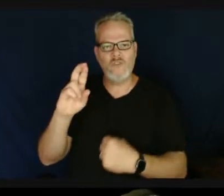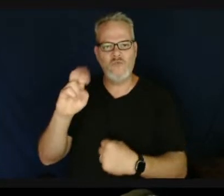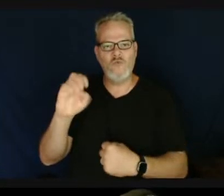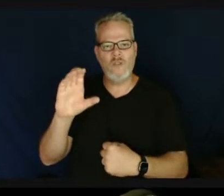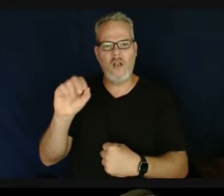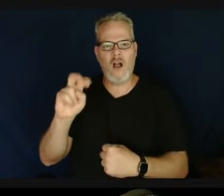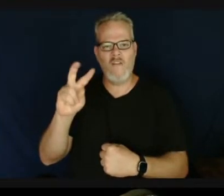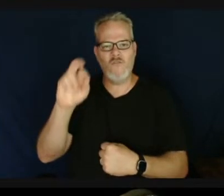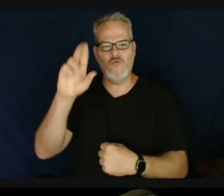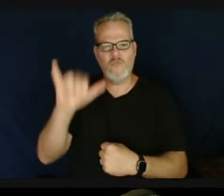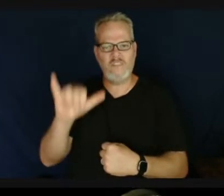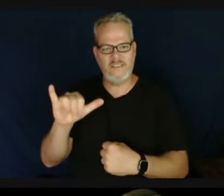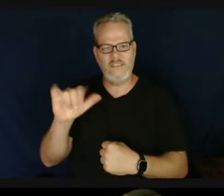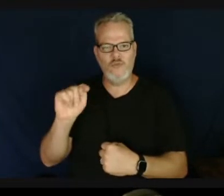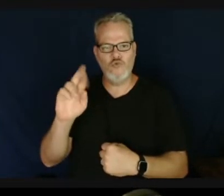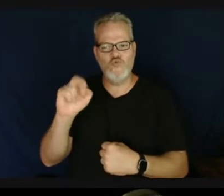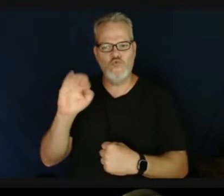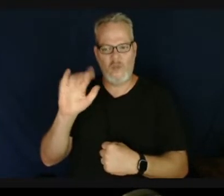So, all right, that was